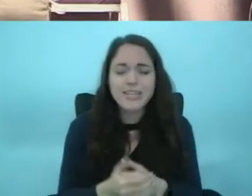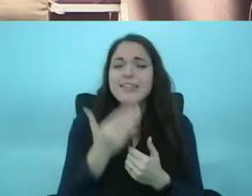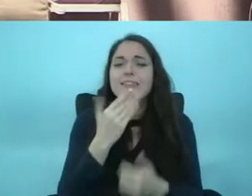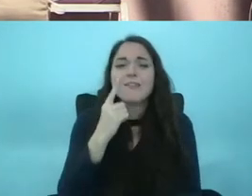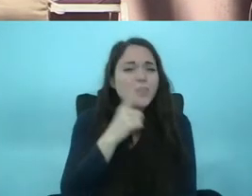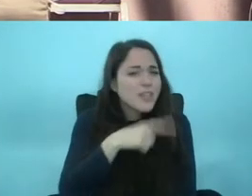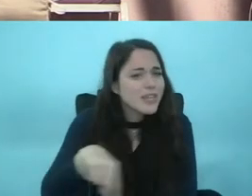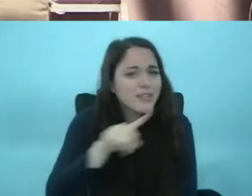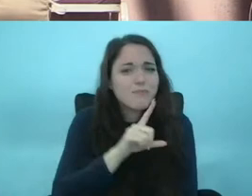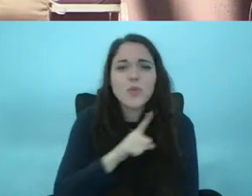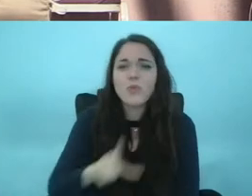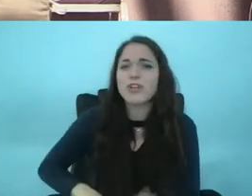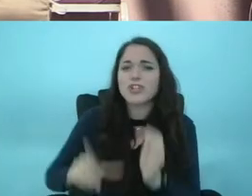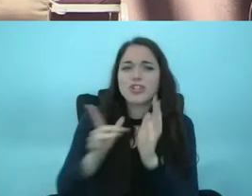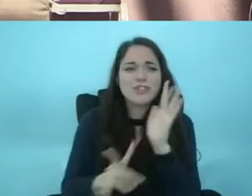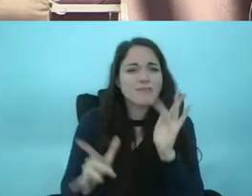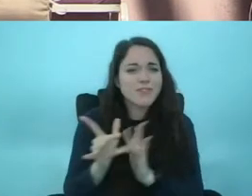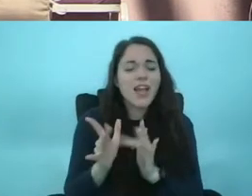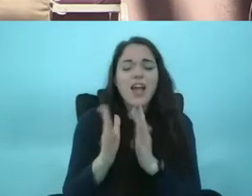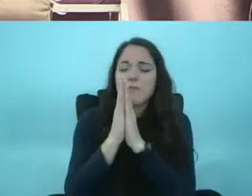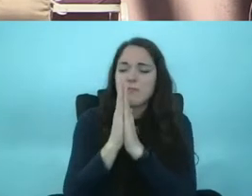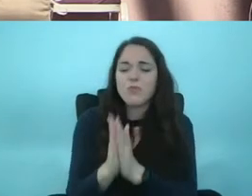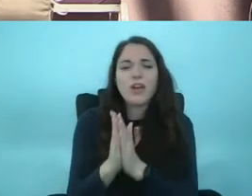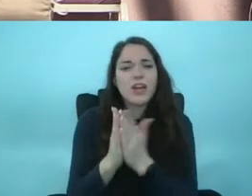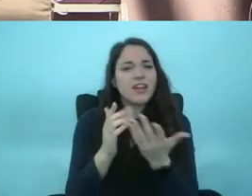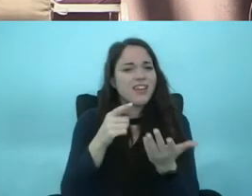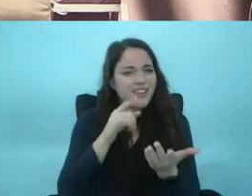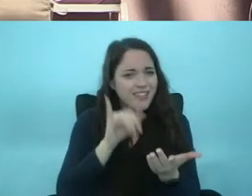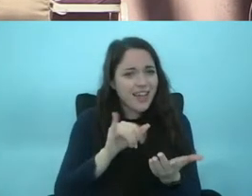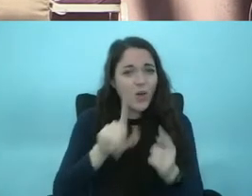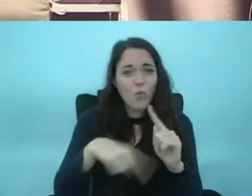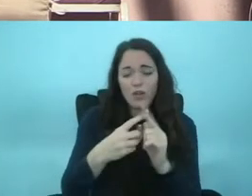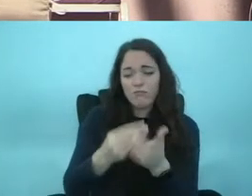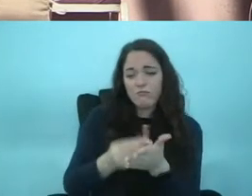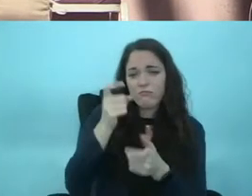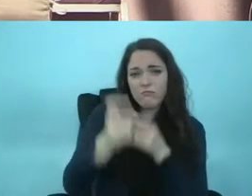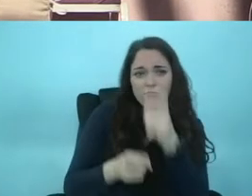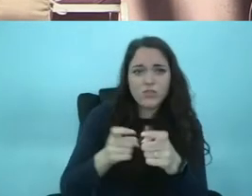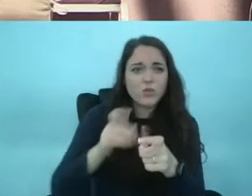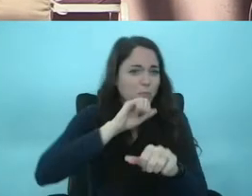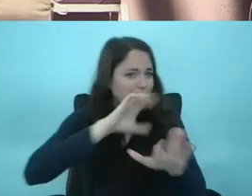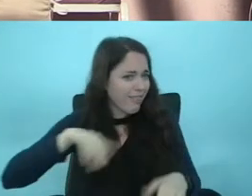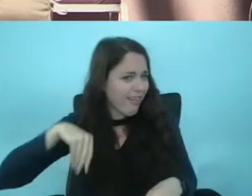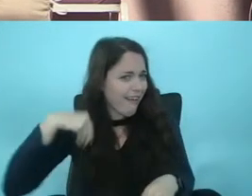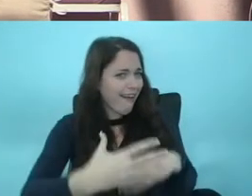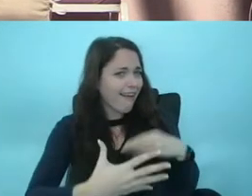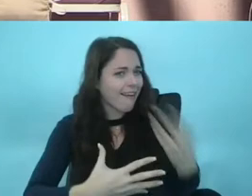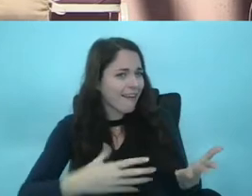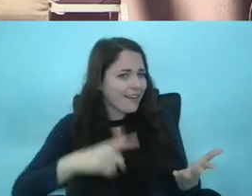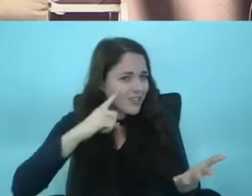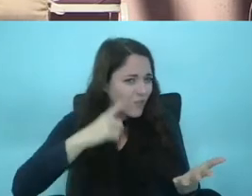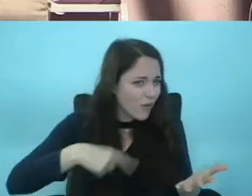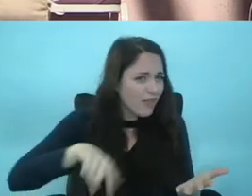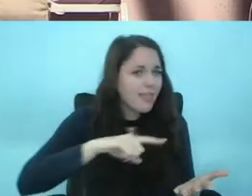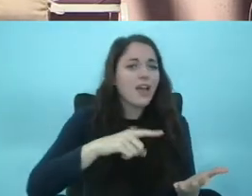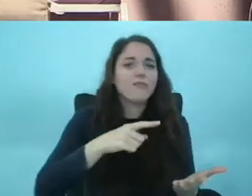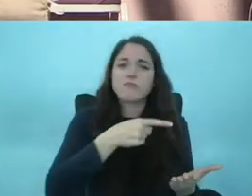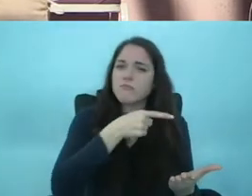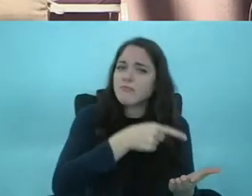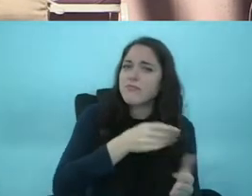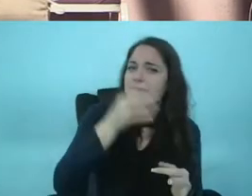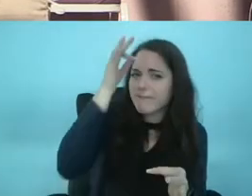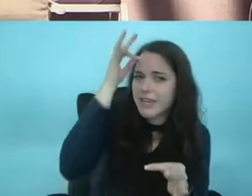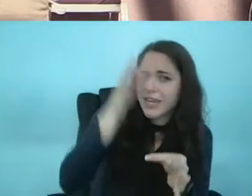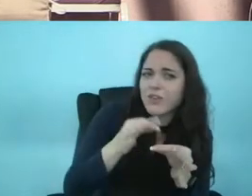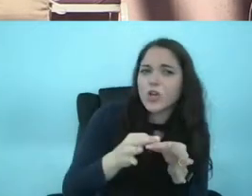Lord, and I just pray multiple blessings back on them for their faithfulness. And we just give you the glory, honor, and praise in the name of